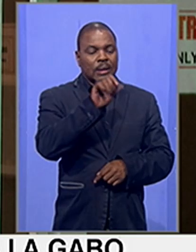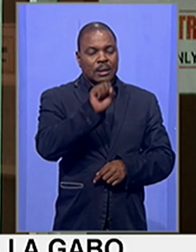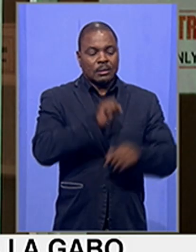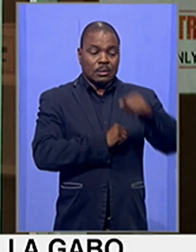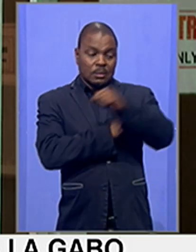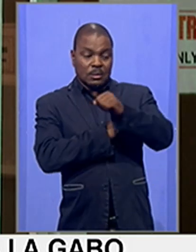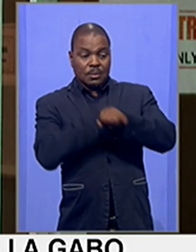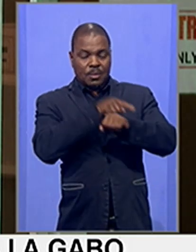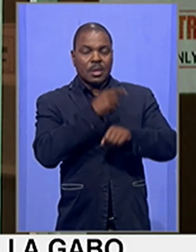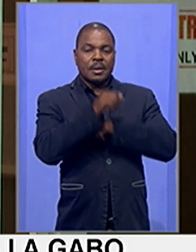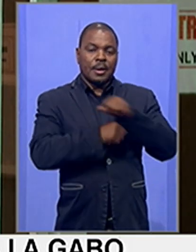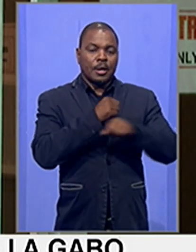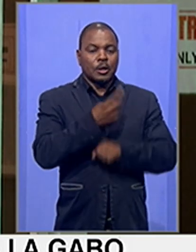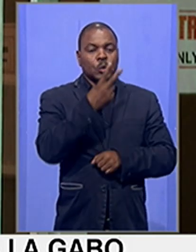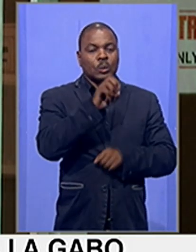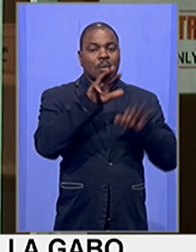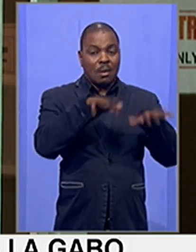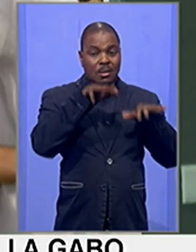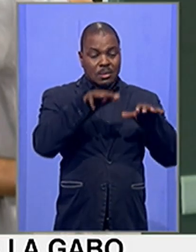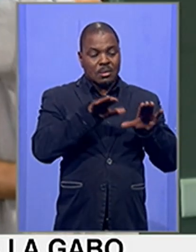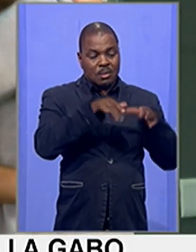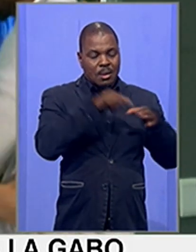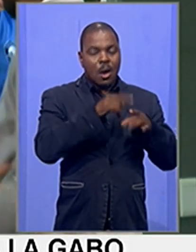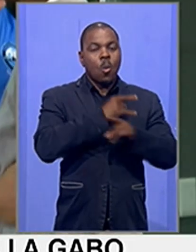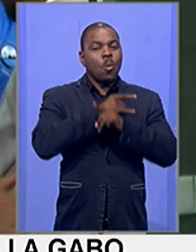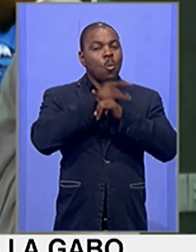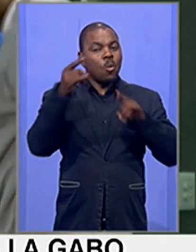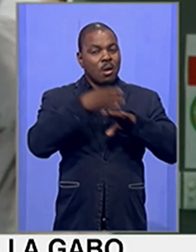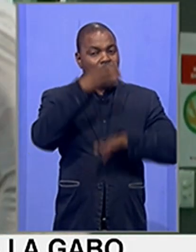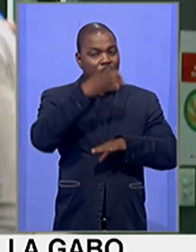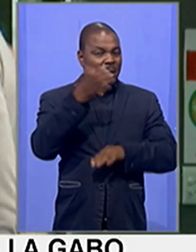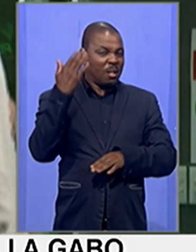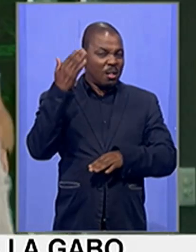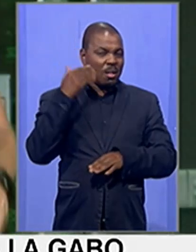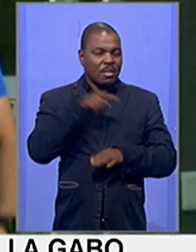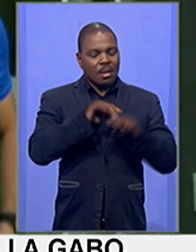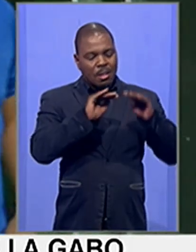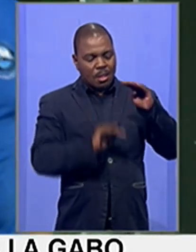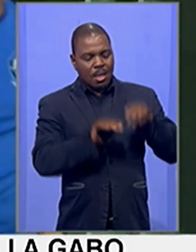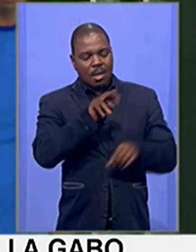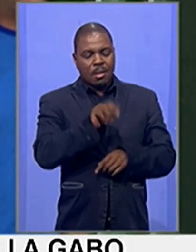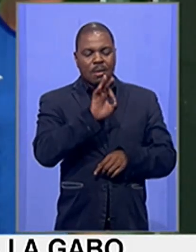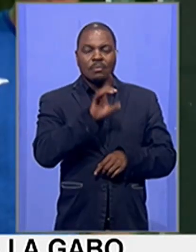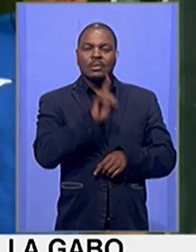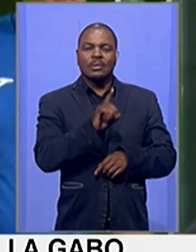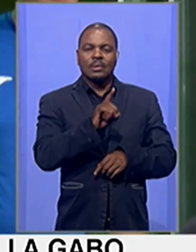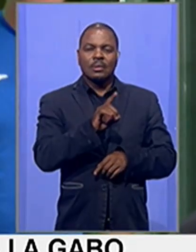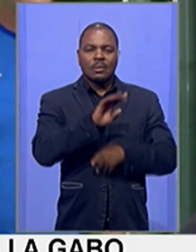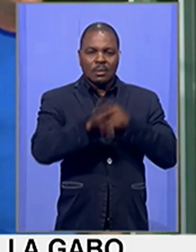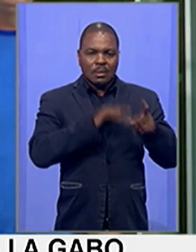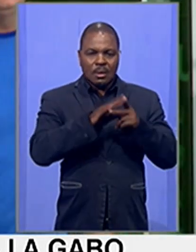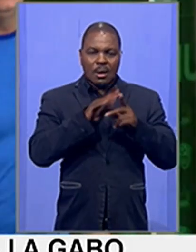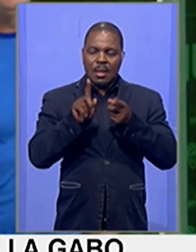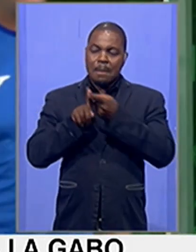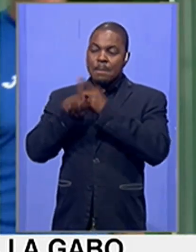2019 Reba fenya sefuka se Na kongye uba bego bali liki nya NFD Mwra waka kufenya buma